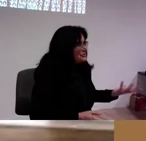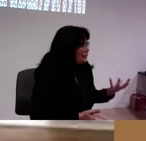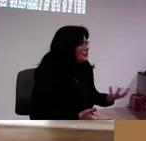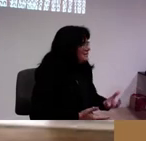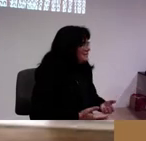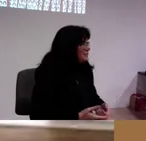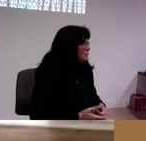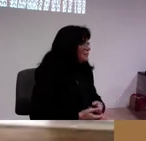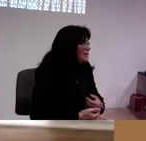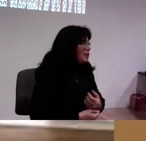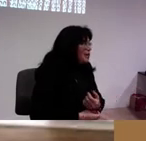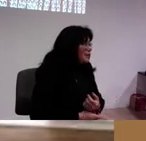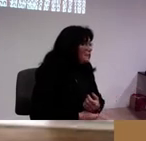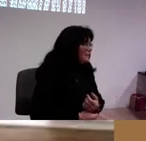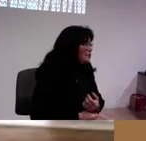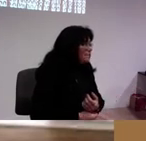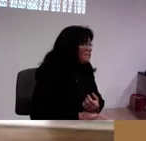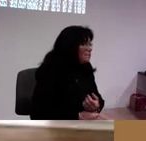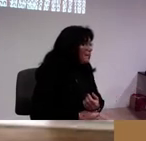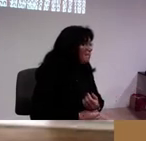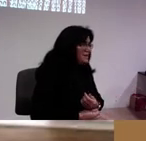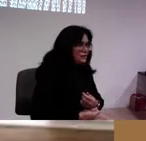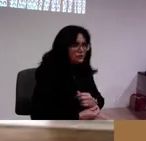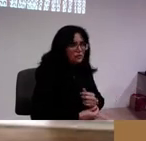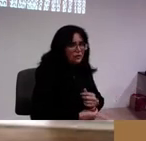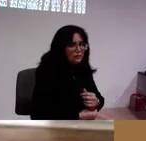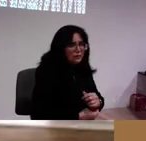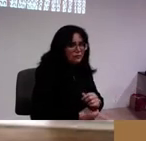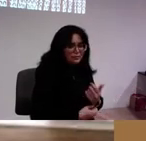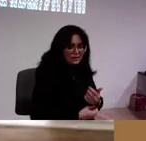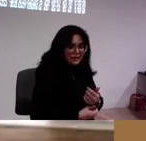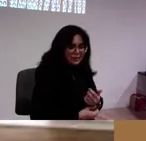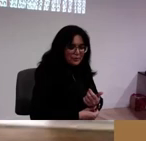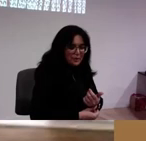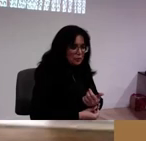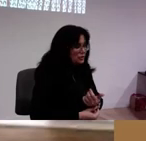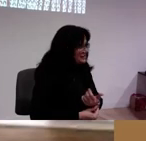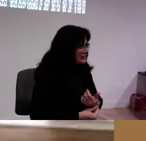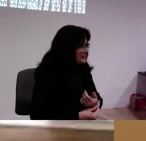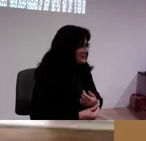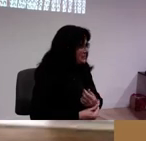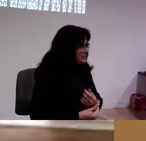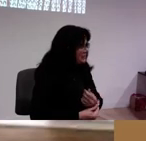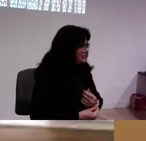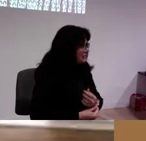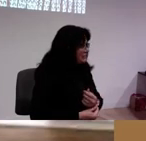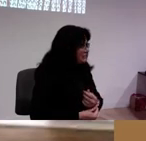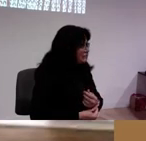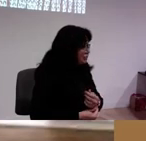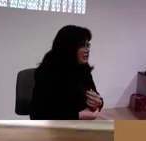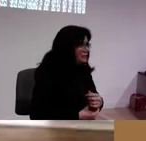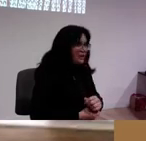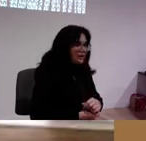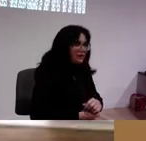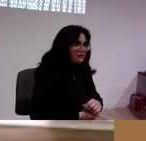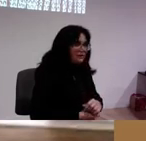it's also obviously it's also about power. But many of you that are in the room today or who might watch this later,